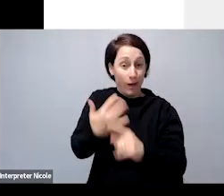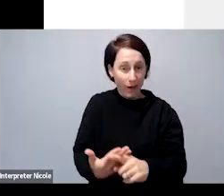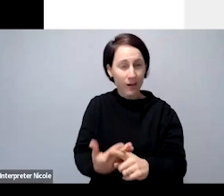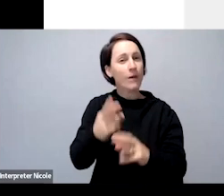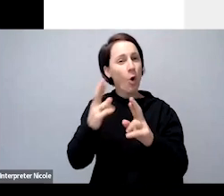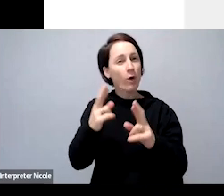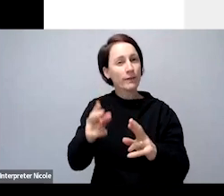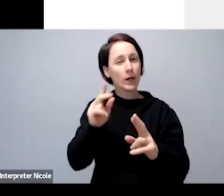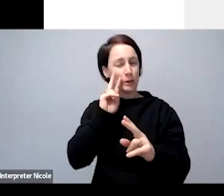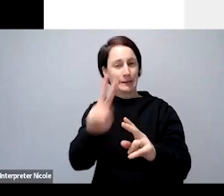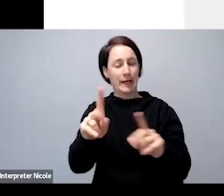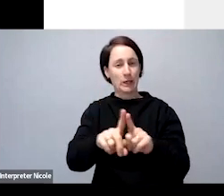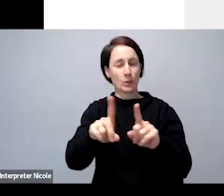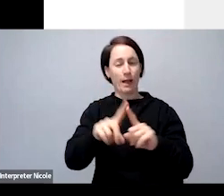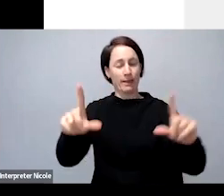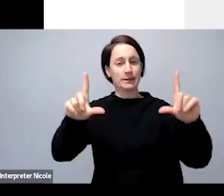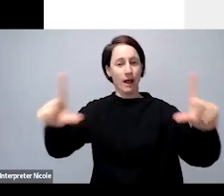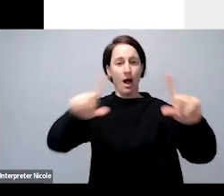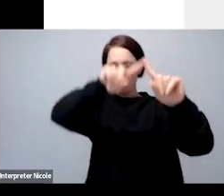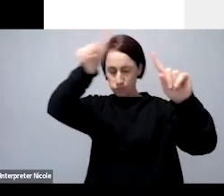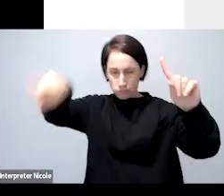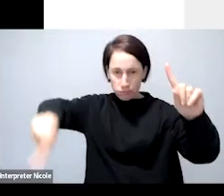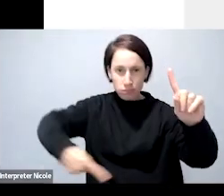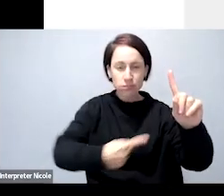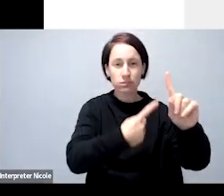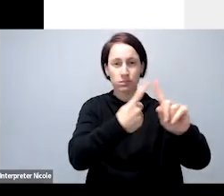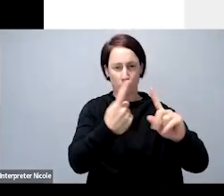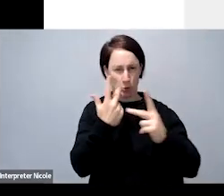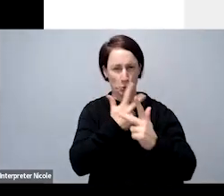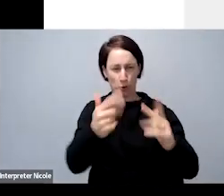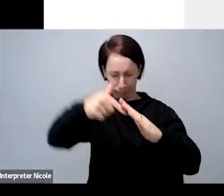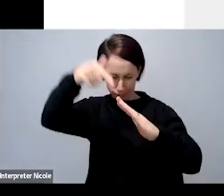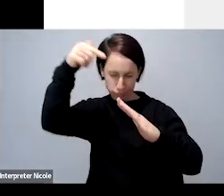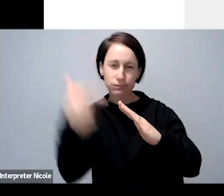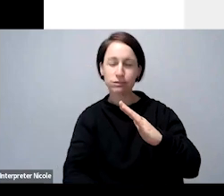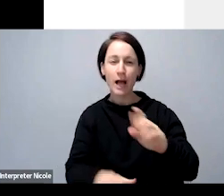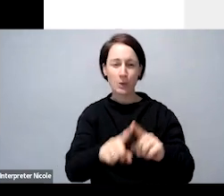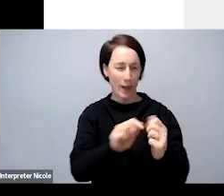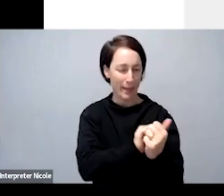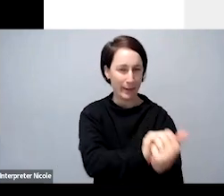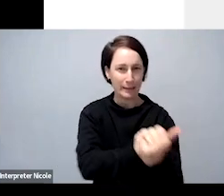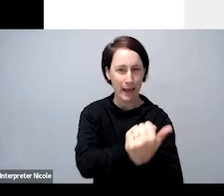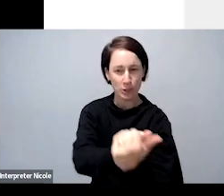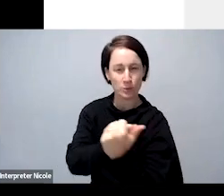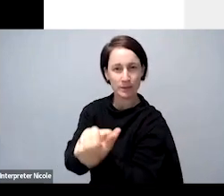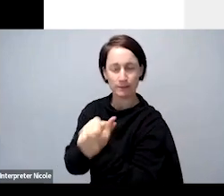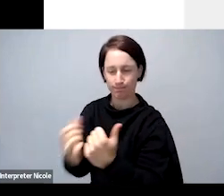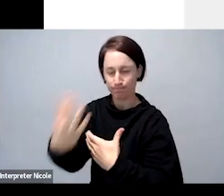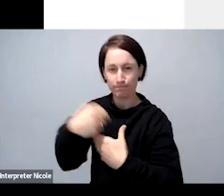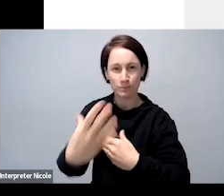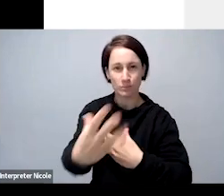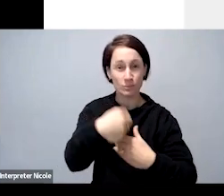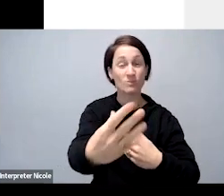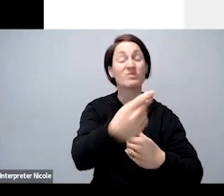the slides, you'll see evidence of the depth and level of engagement at all levels with all of the